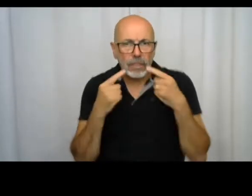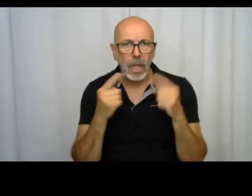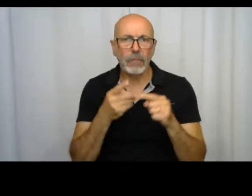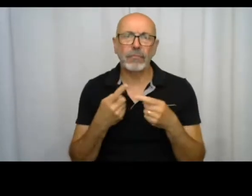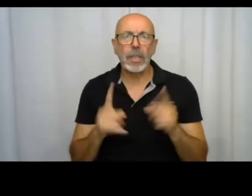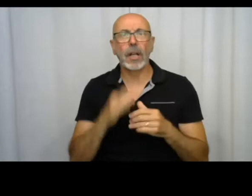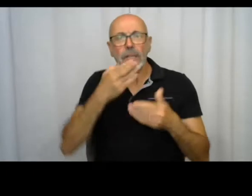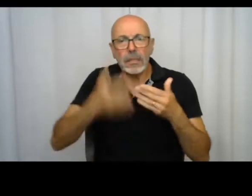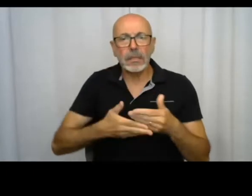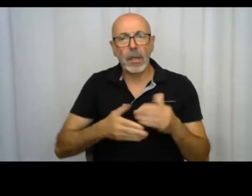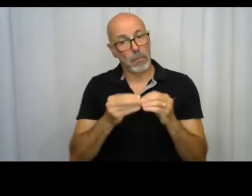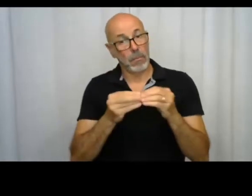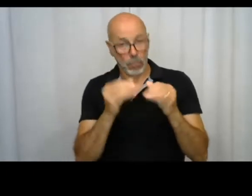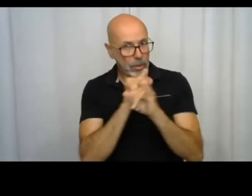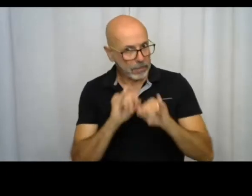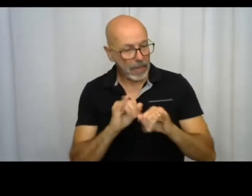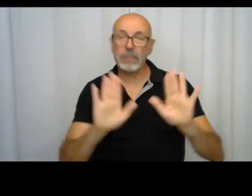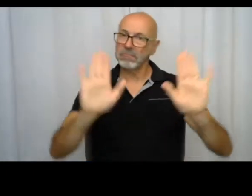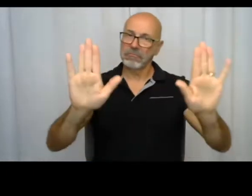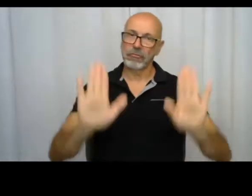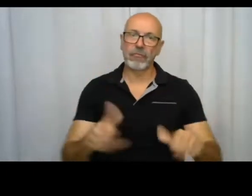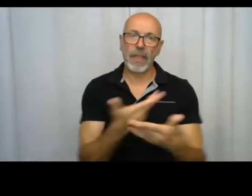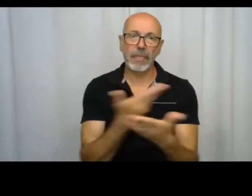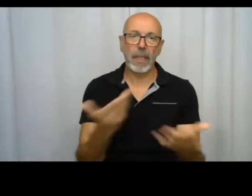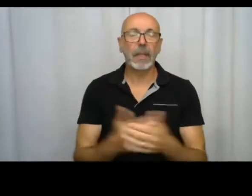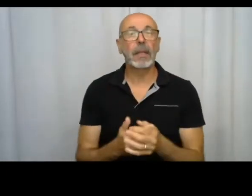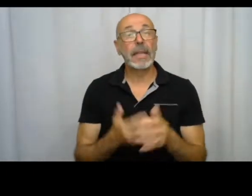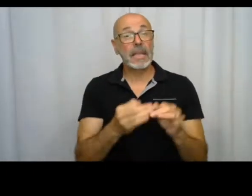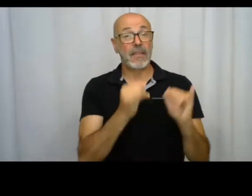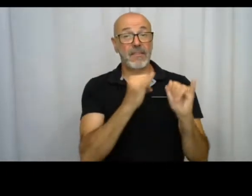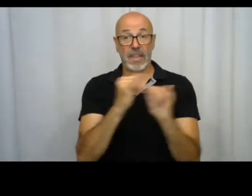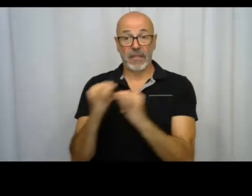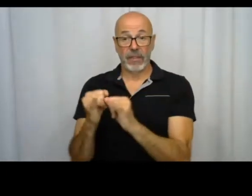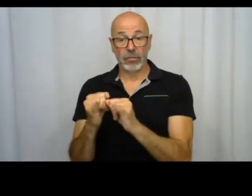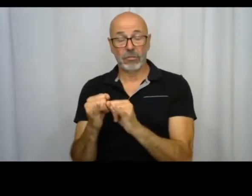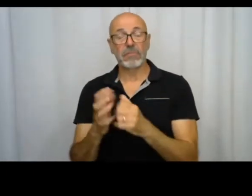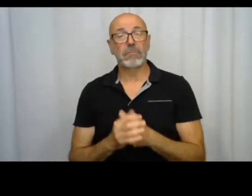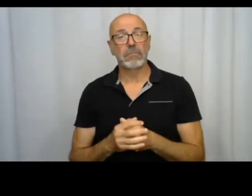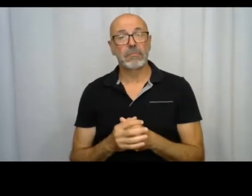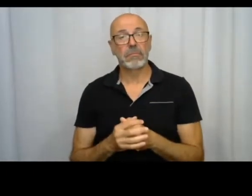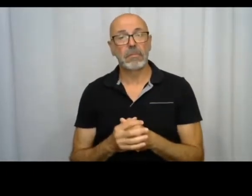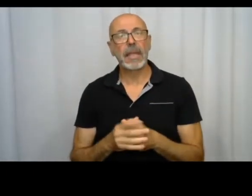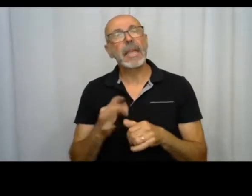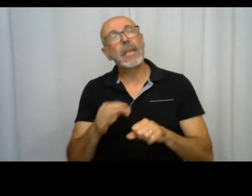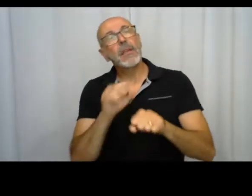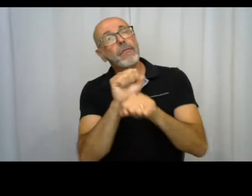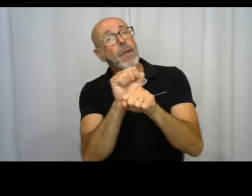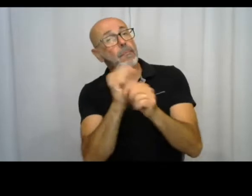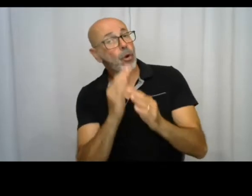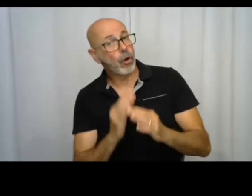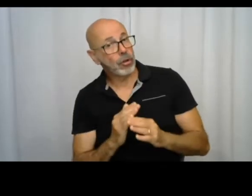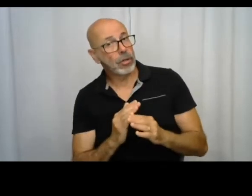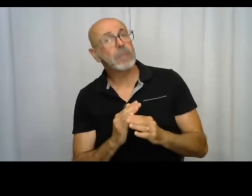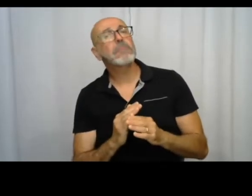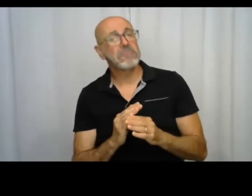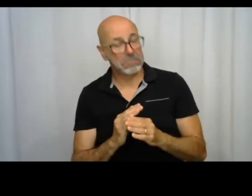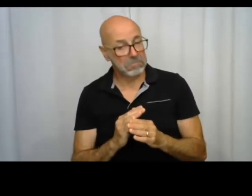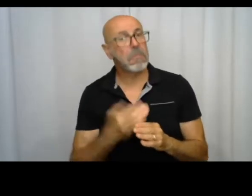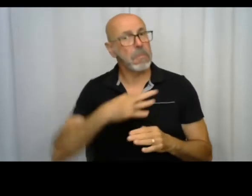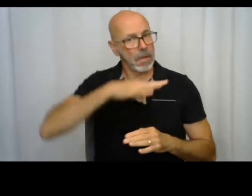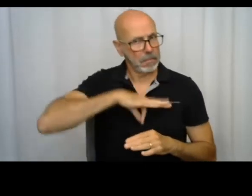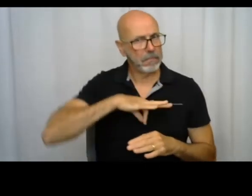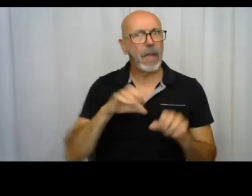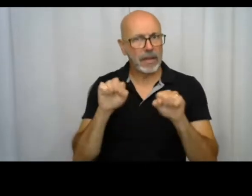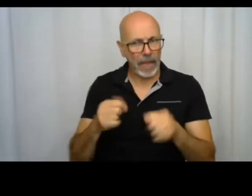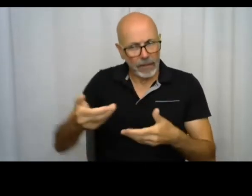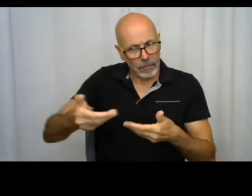more independence, that's a good thing. If individuals are able, if employers can also benefit from hiring workers